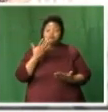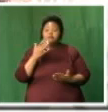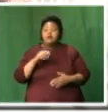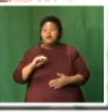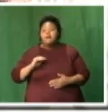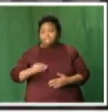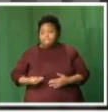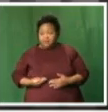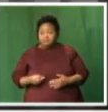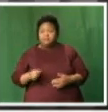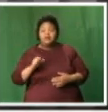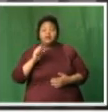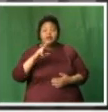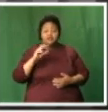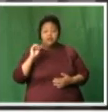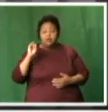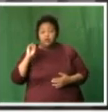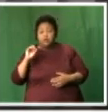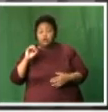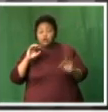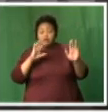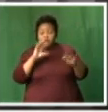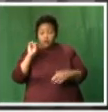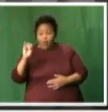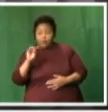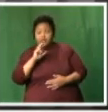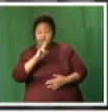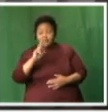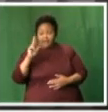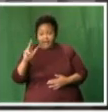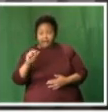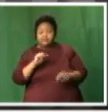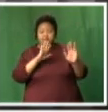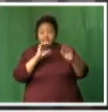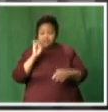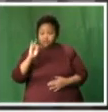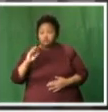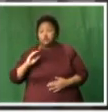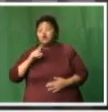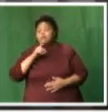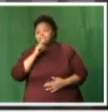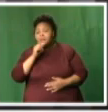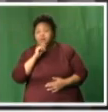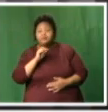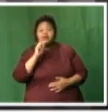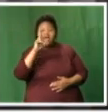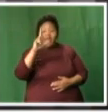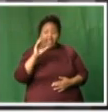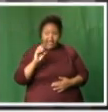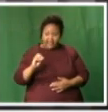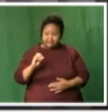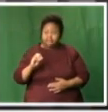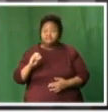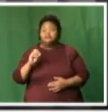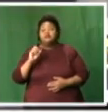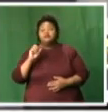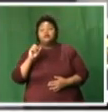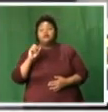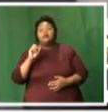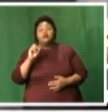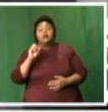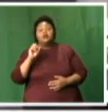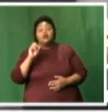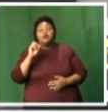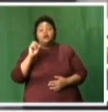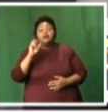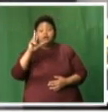91, 88, and 92, and among males, we're at 80, 90, and 91. We